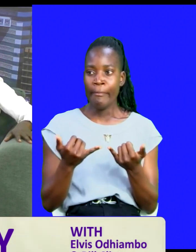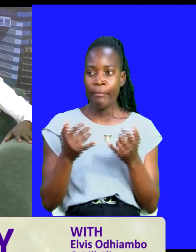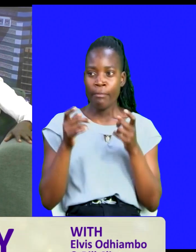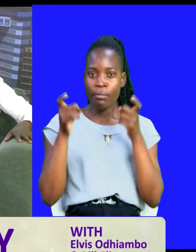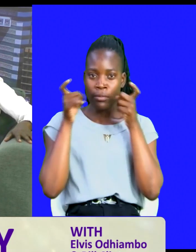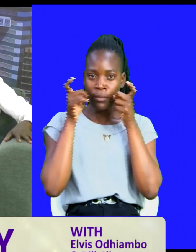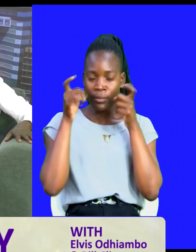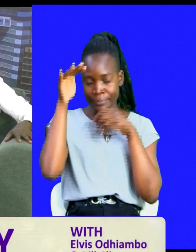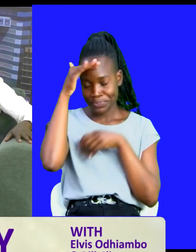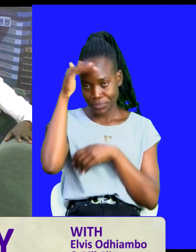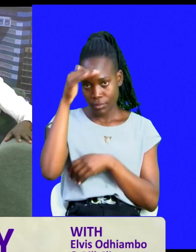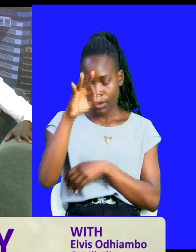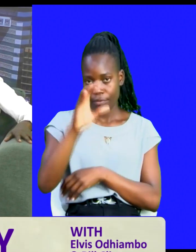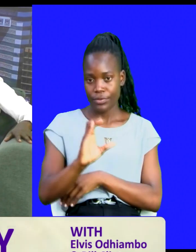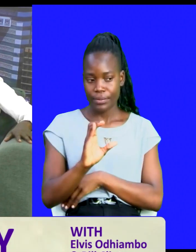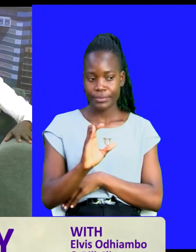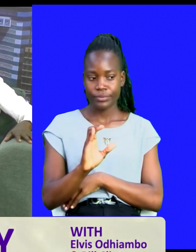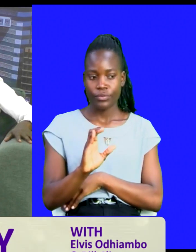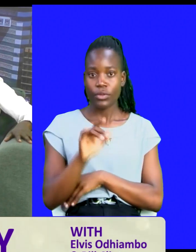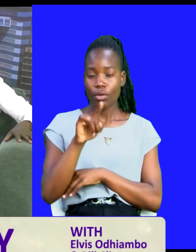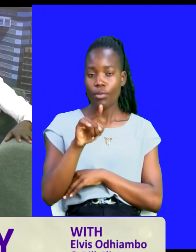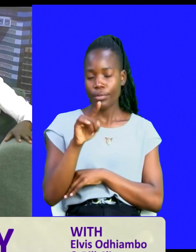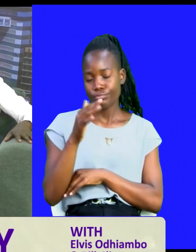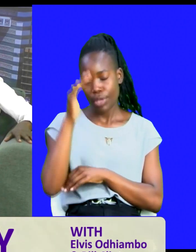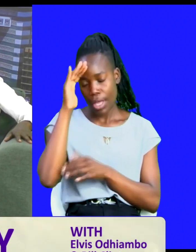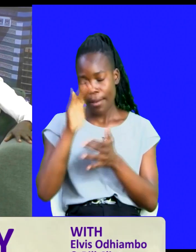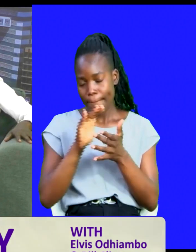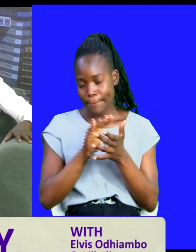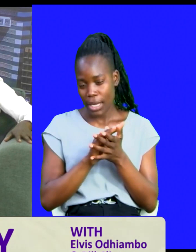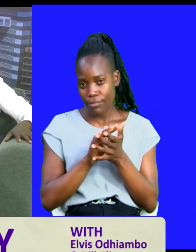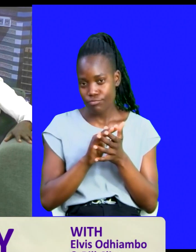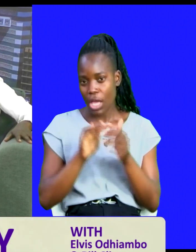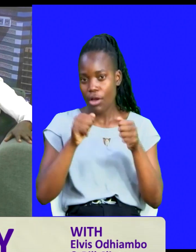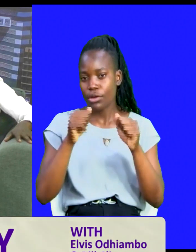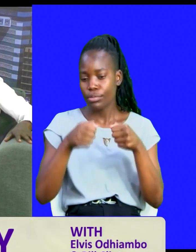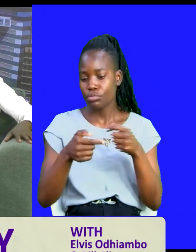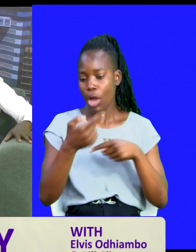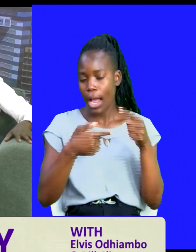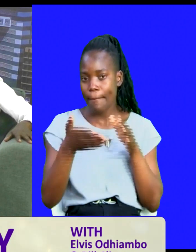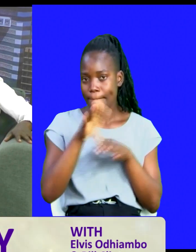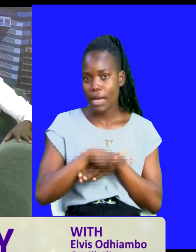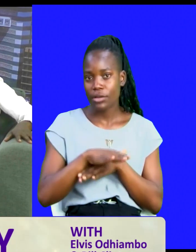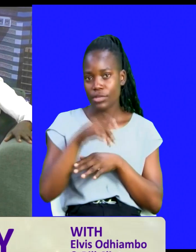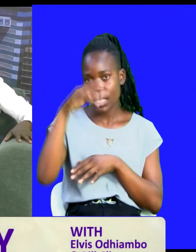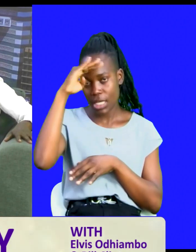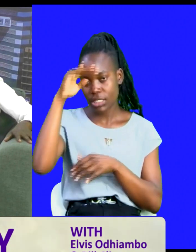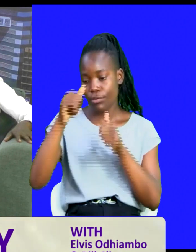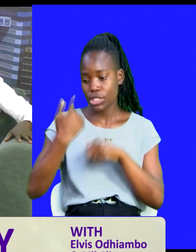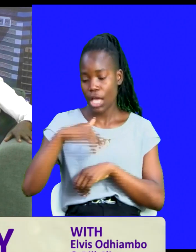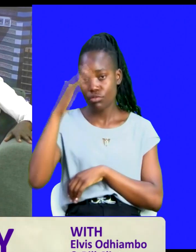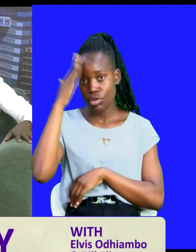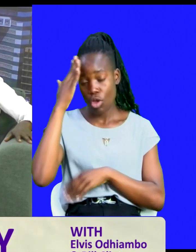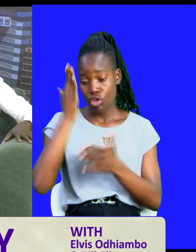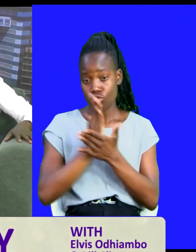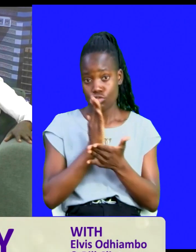Tusker's home, Tusker's house, how do you believe that they can really come back to the Tusker that we know? Because yes, it's still